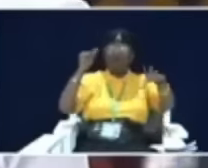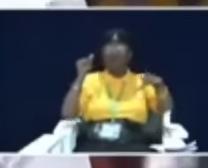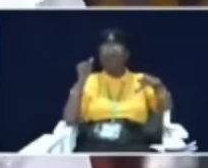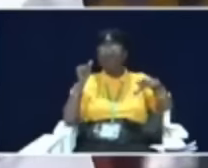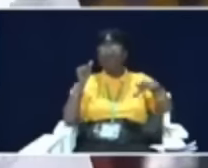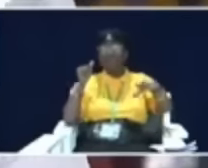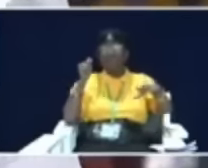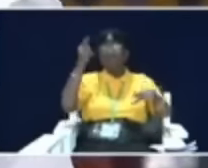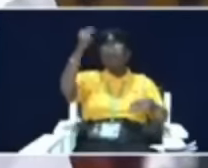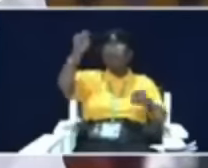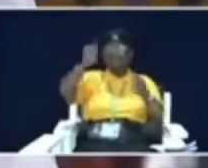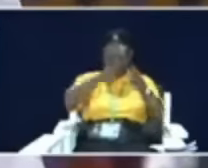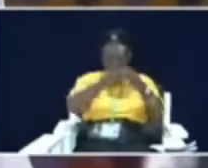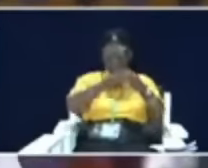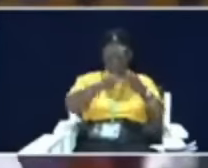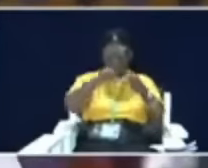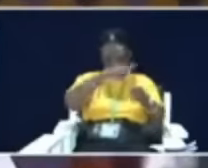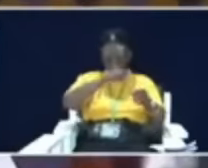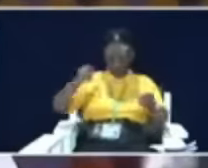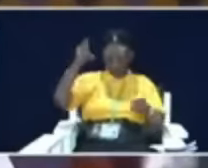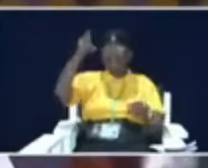the Alpha and the Omega.